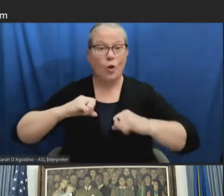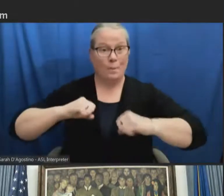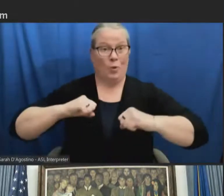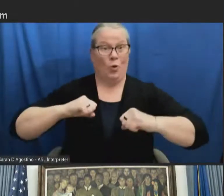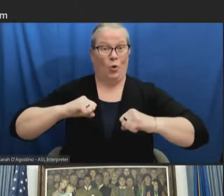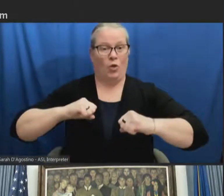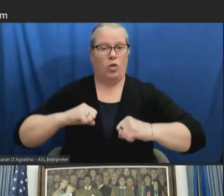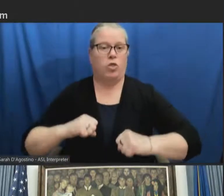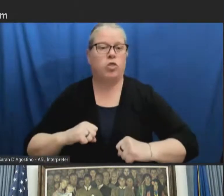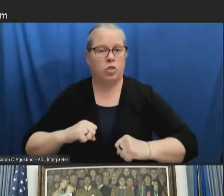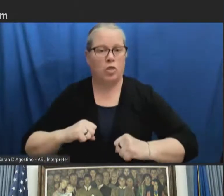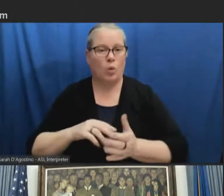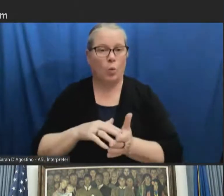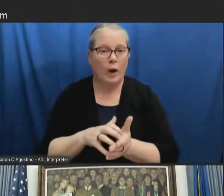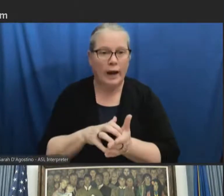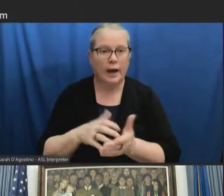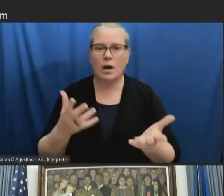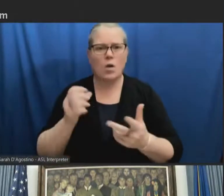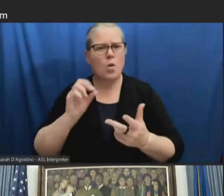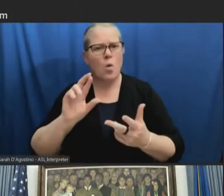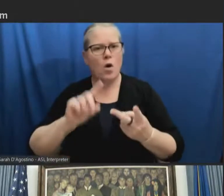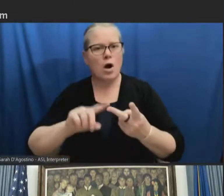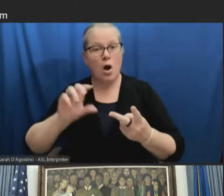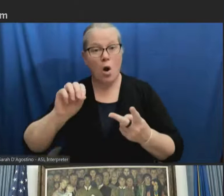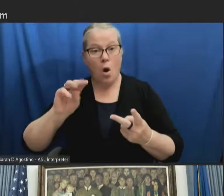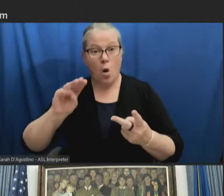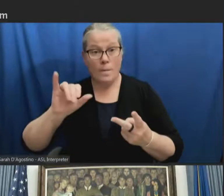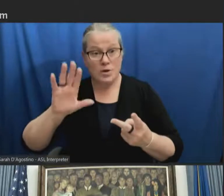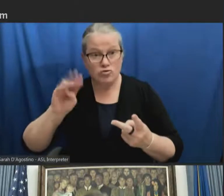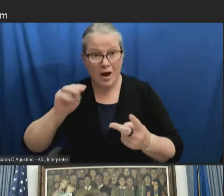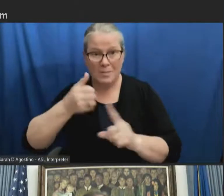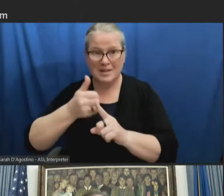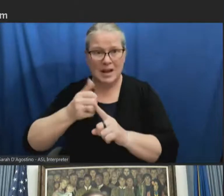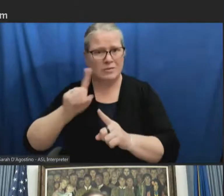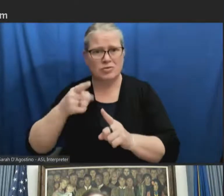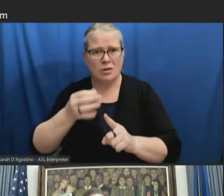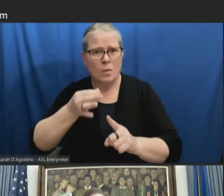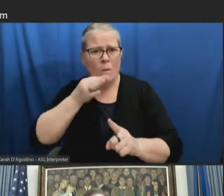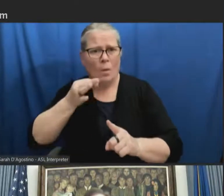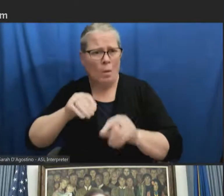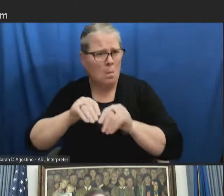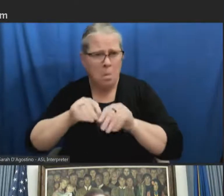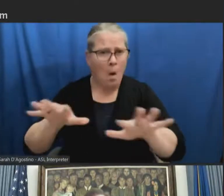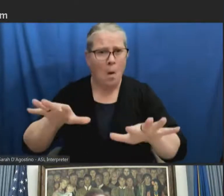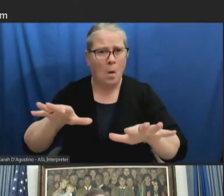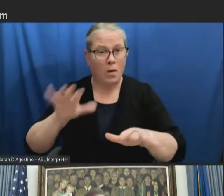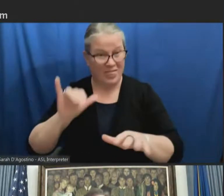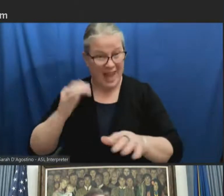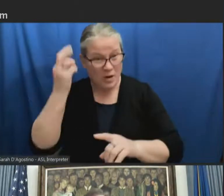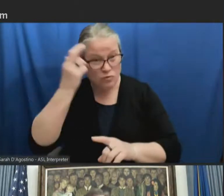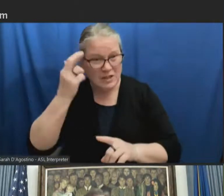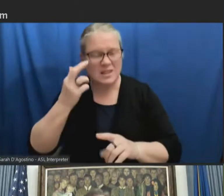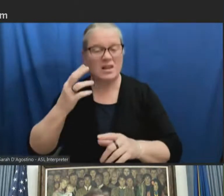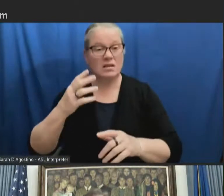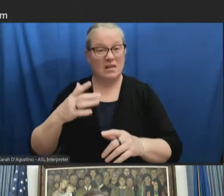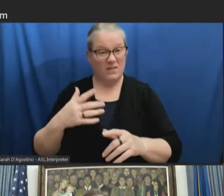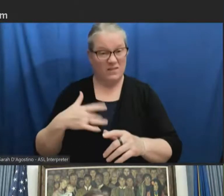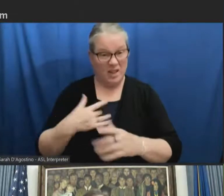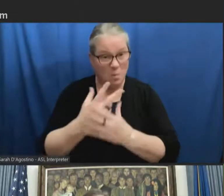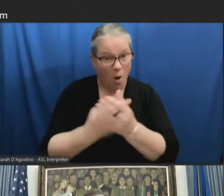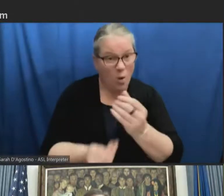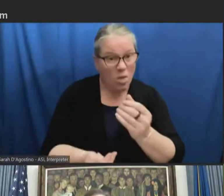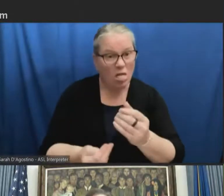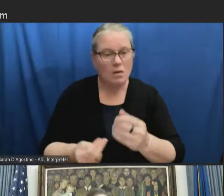is the fast spreading Omicron a factor in this? Is it a combination? Yes, I think